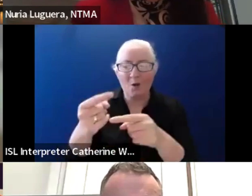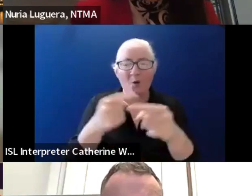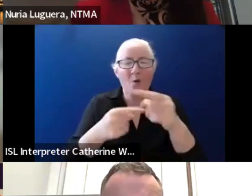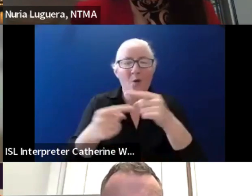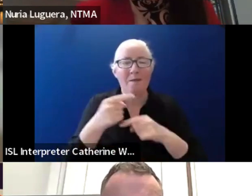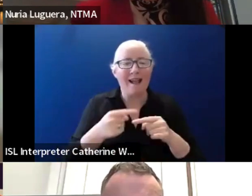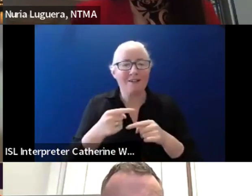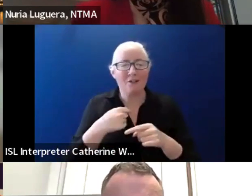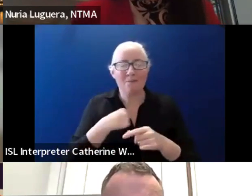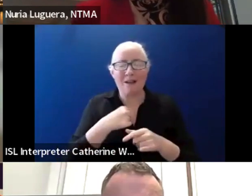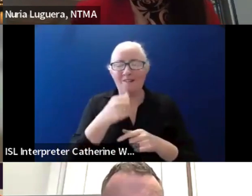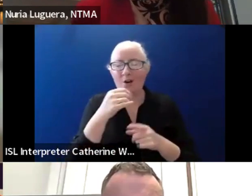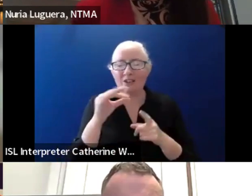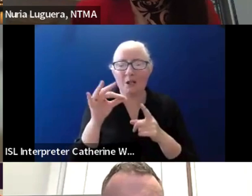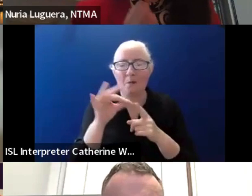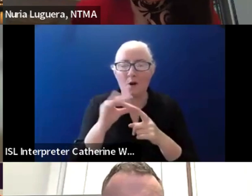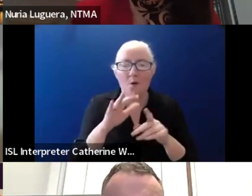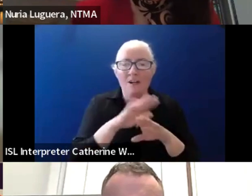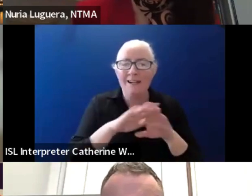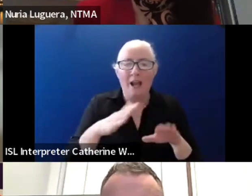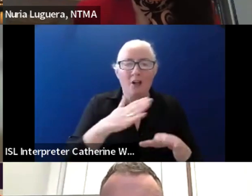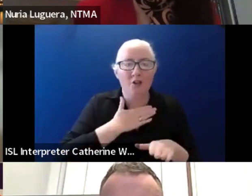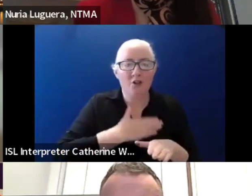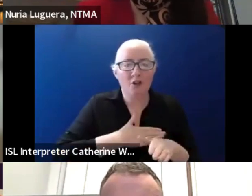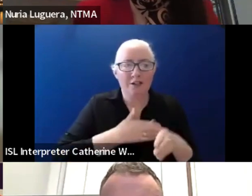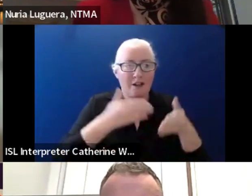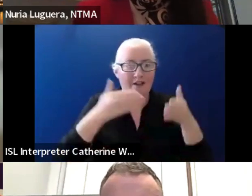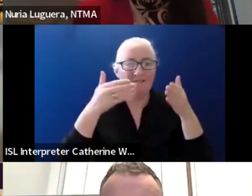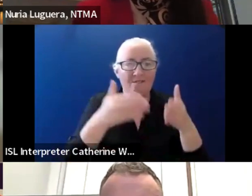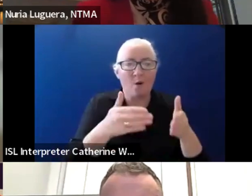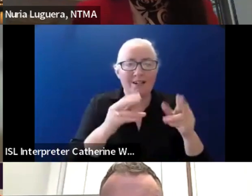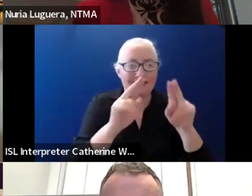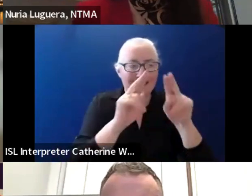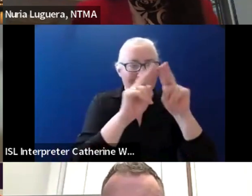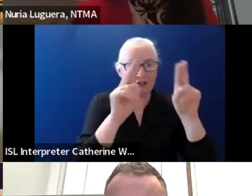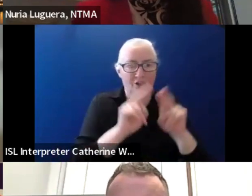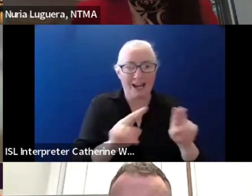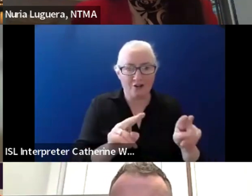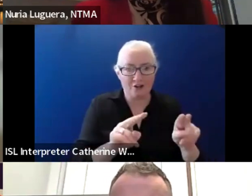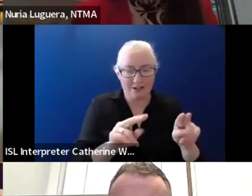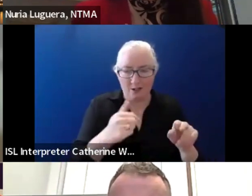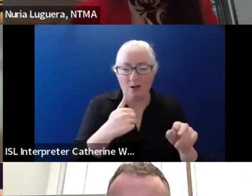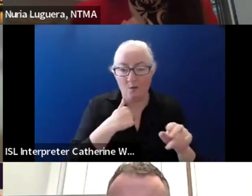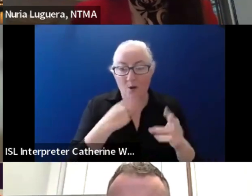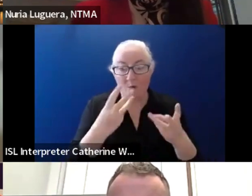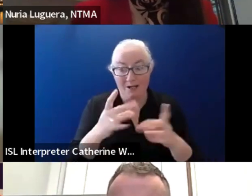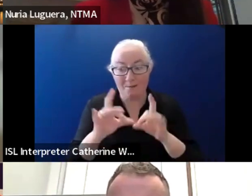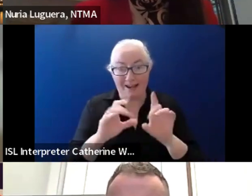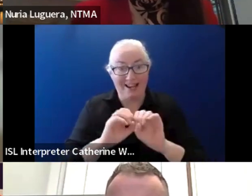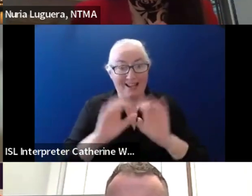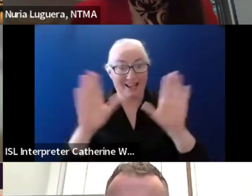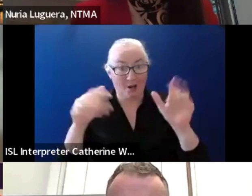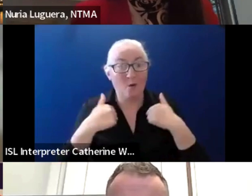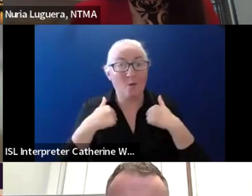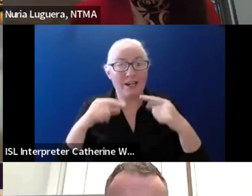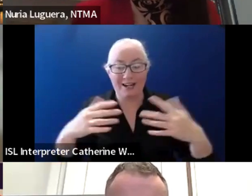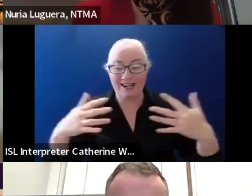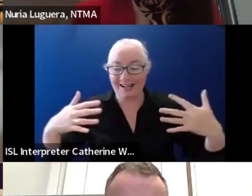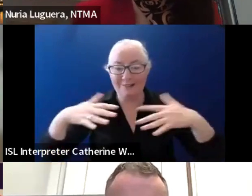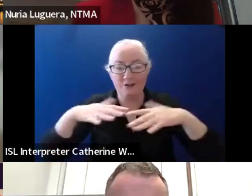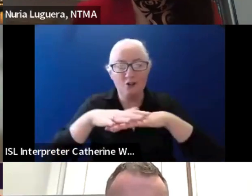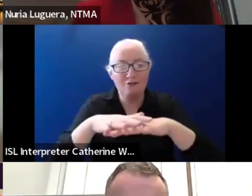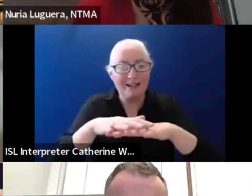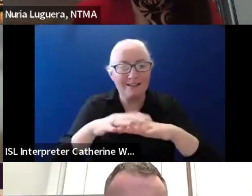first point, we are not just focused on multicultural, just on internationals, and we want to make that very clear. We are here to integrate